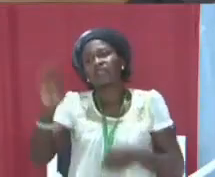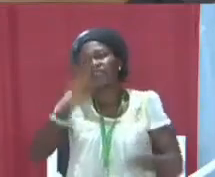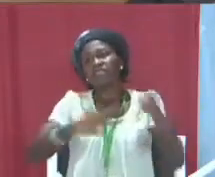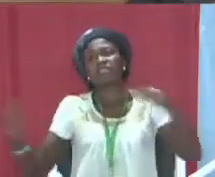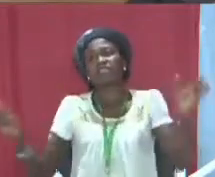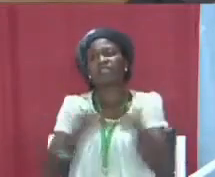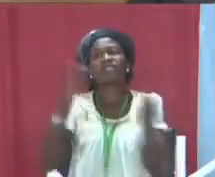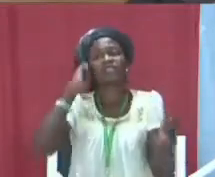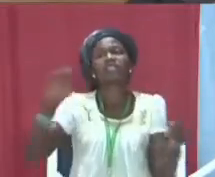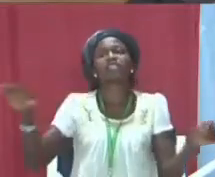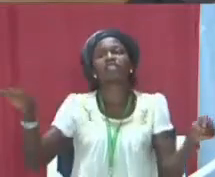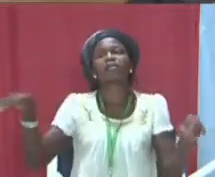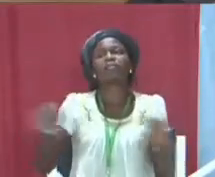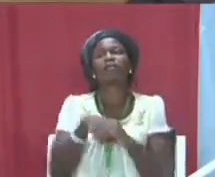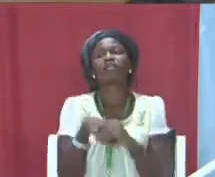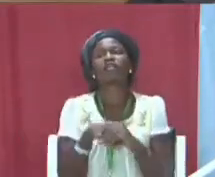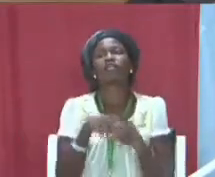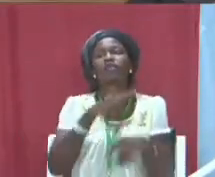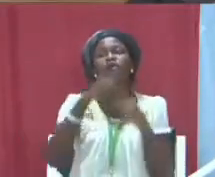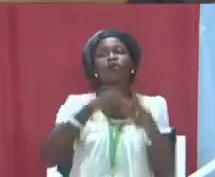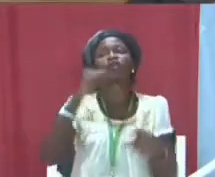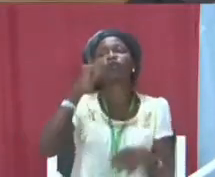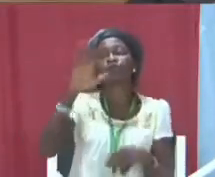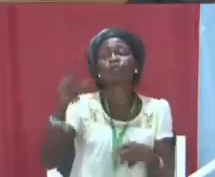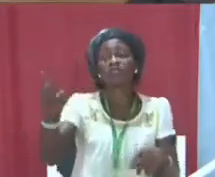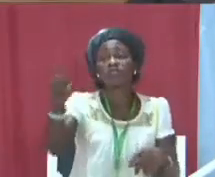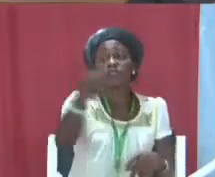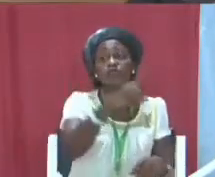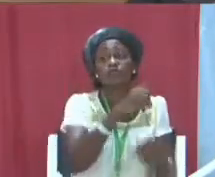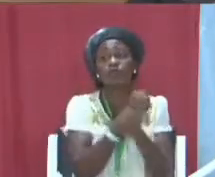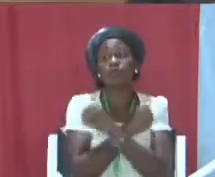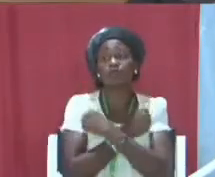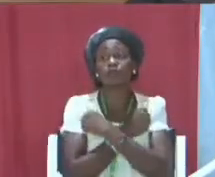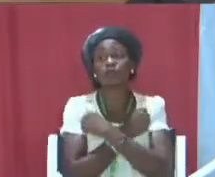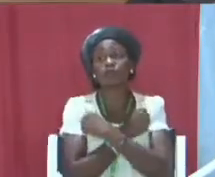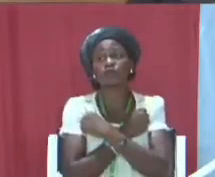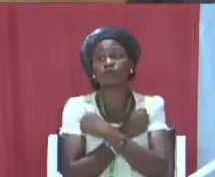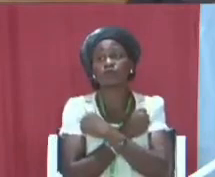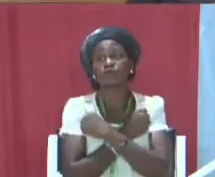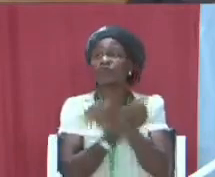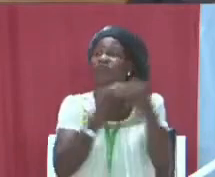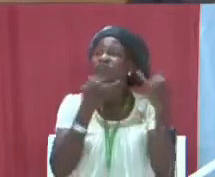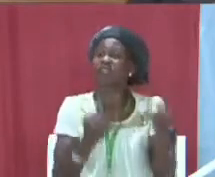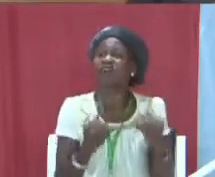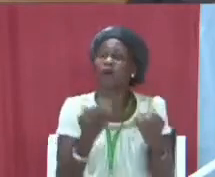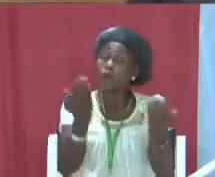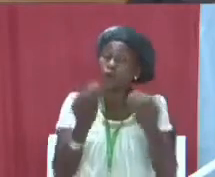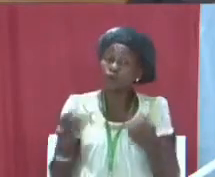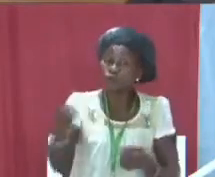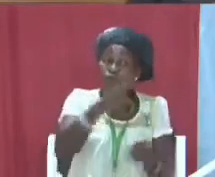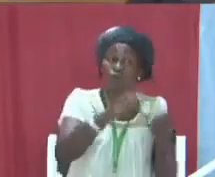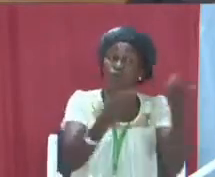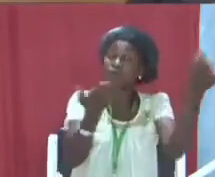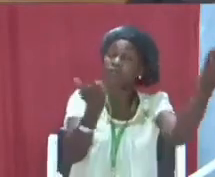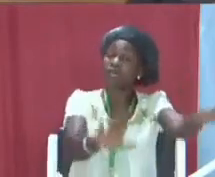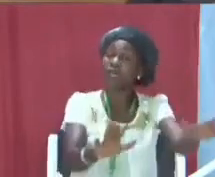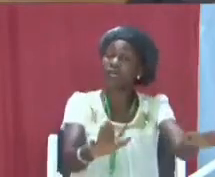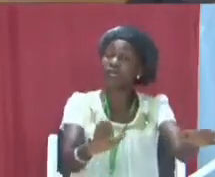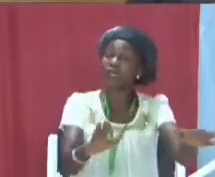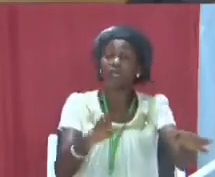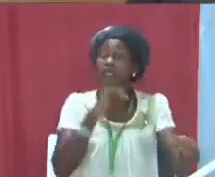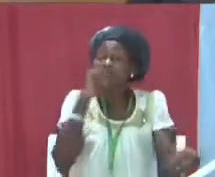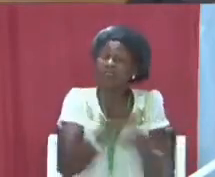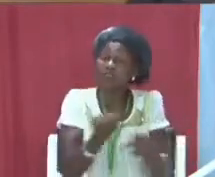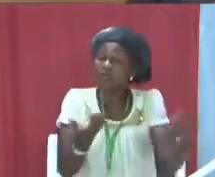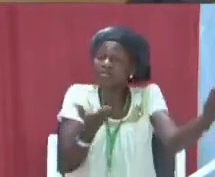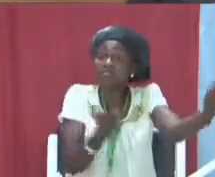marriage. When the woman you love now wants you dead, and not just